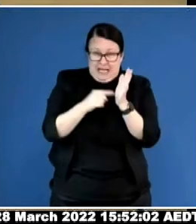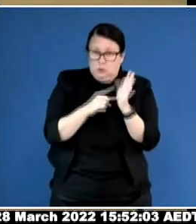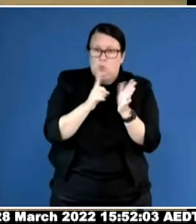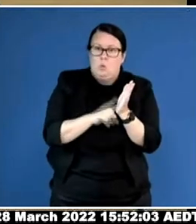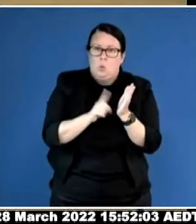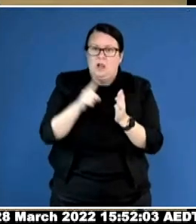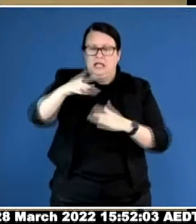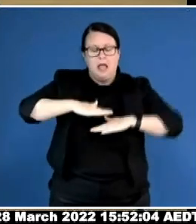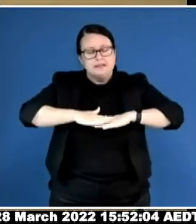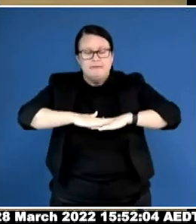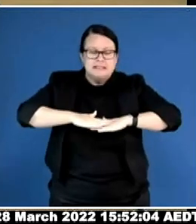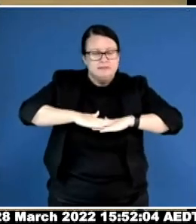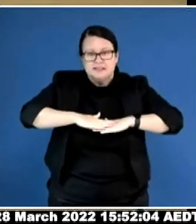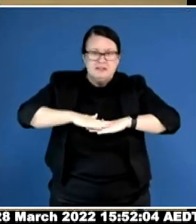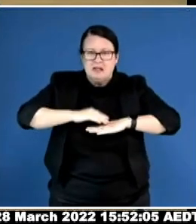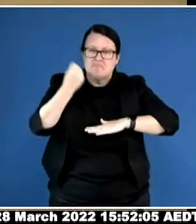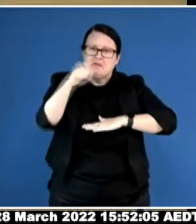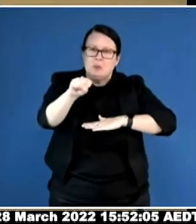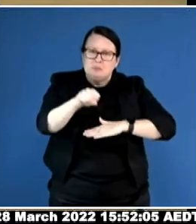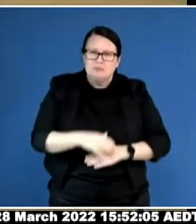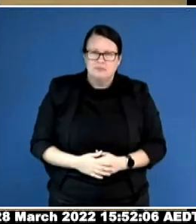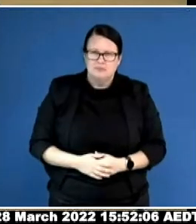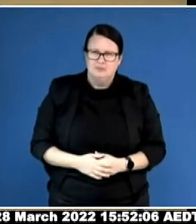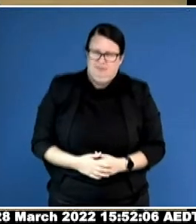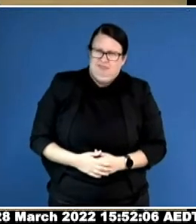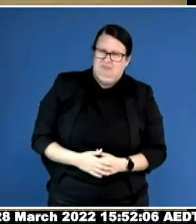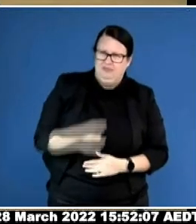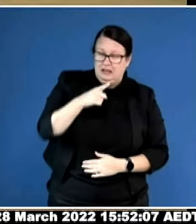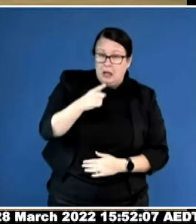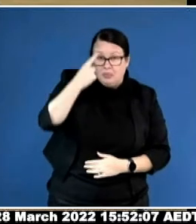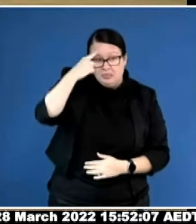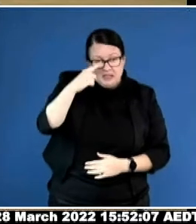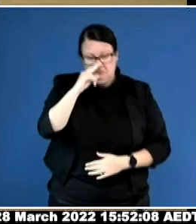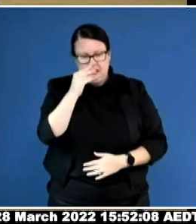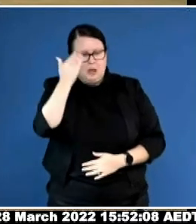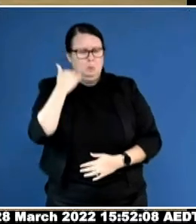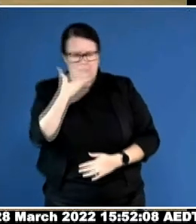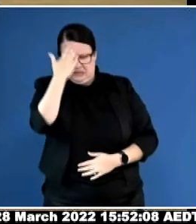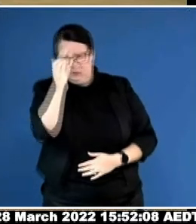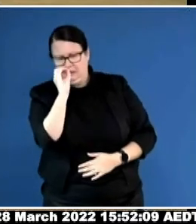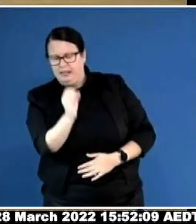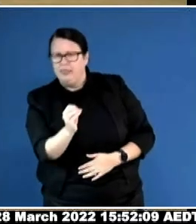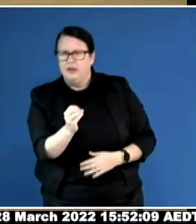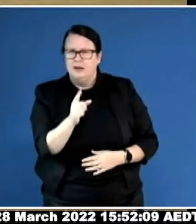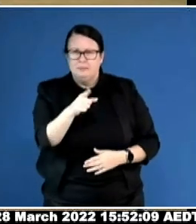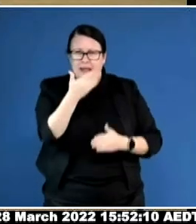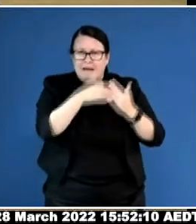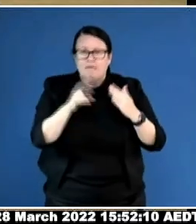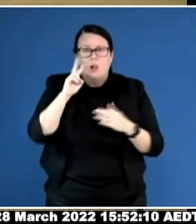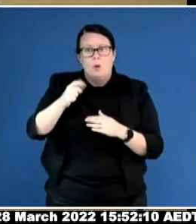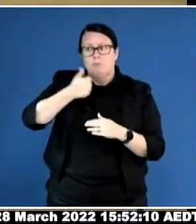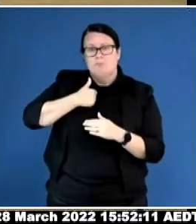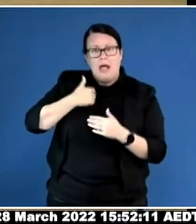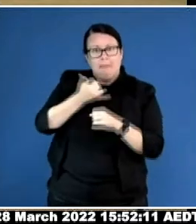sat behind his desk. Maybe he just saw a young woman asking about a procedure, but he didn't make any effort to seek out medical records